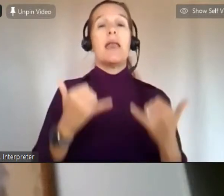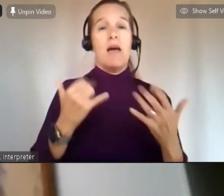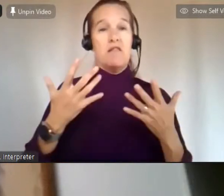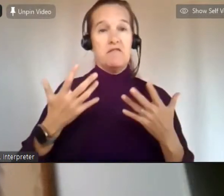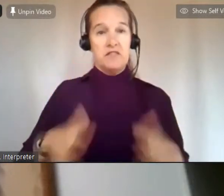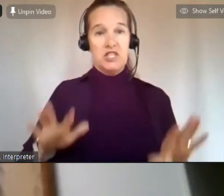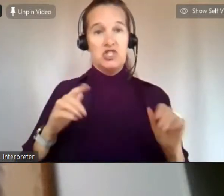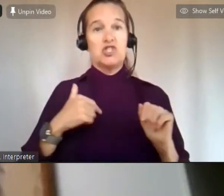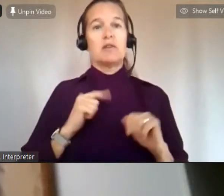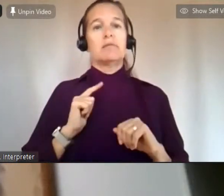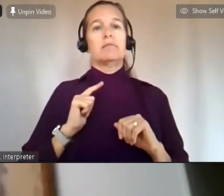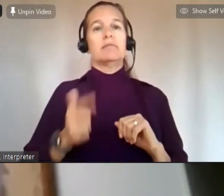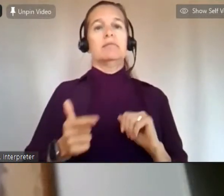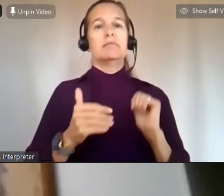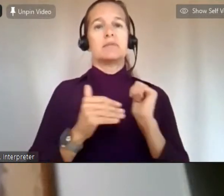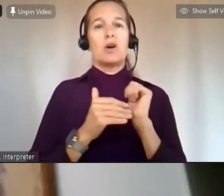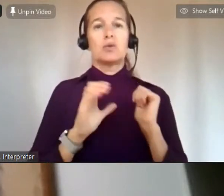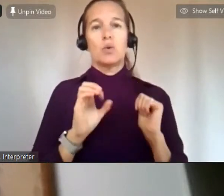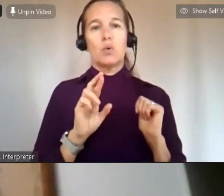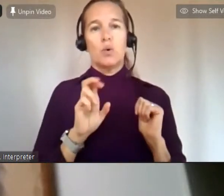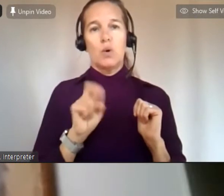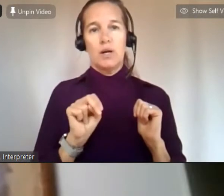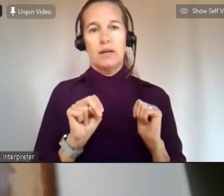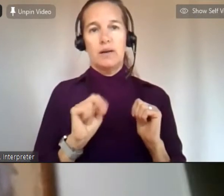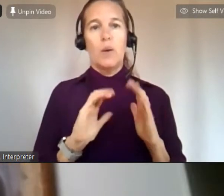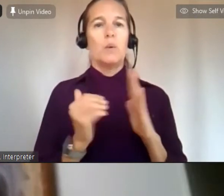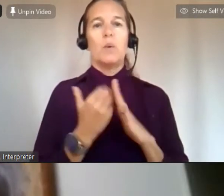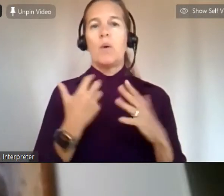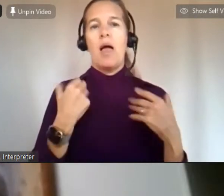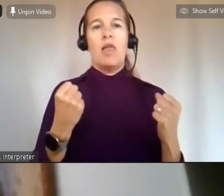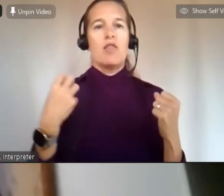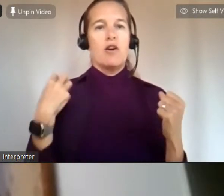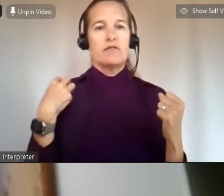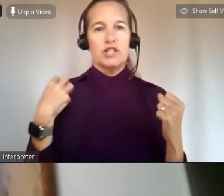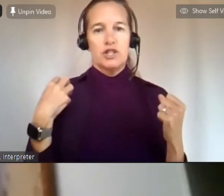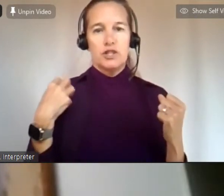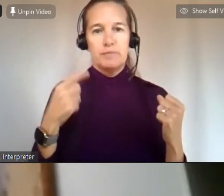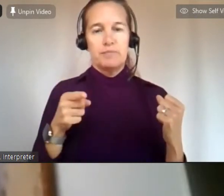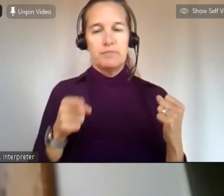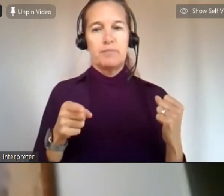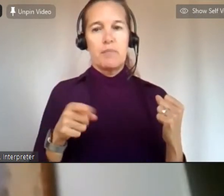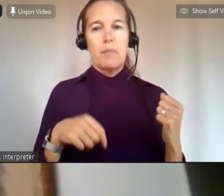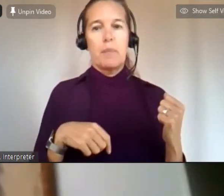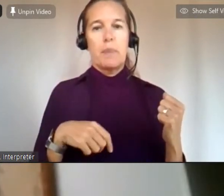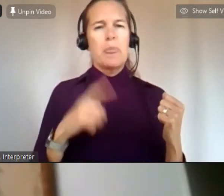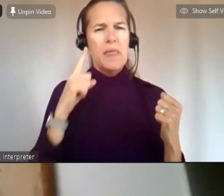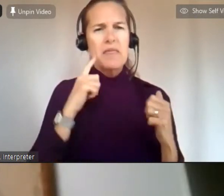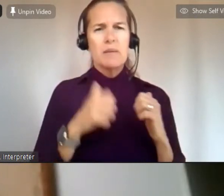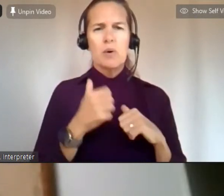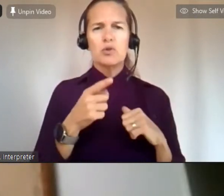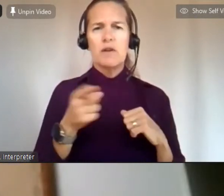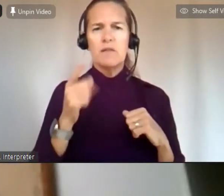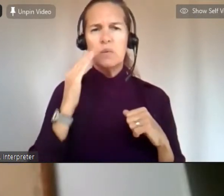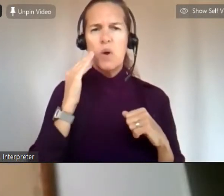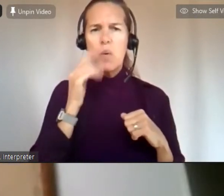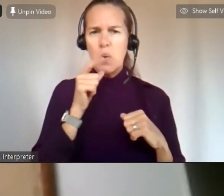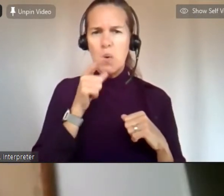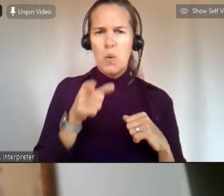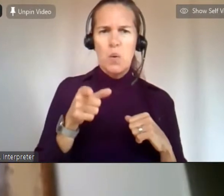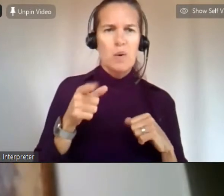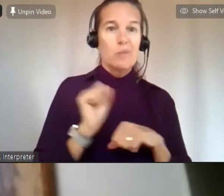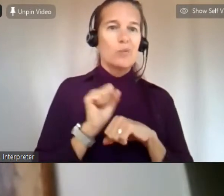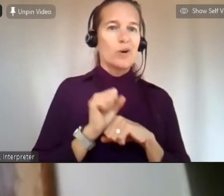this over to Dr. Andy Coren, who is our new health officer. I believe most of you know Dr. Coren. He's been in this community